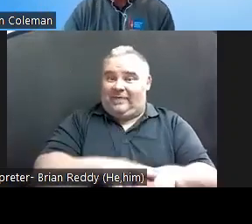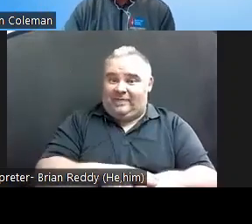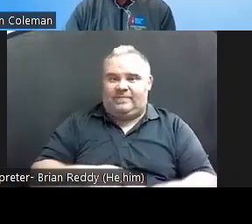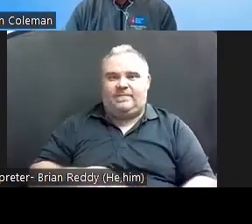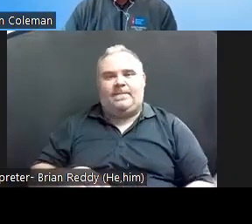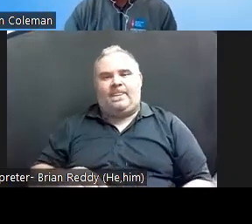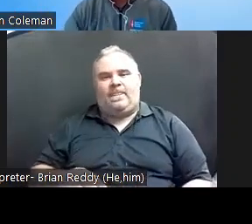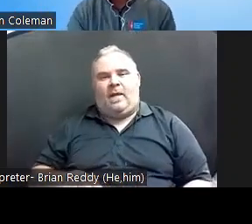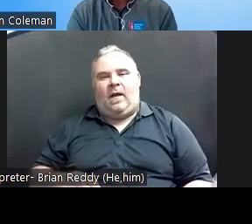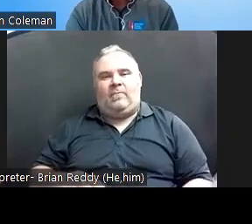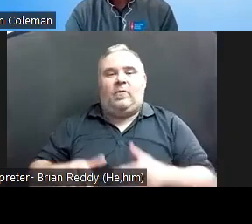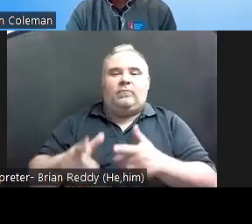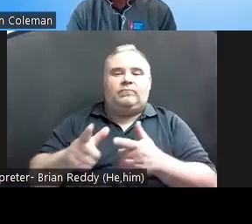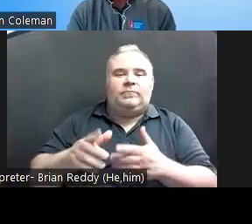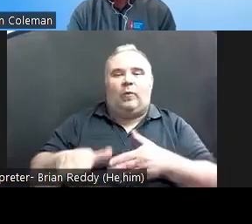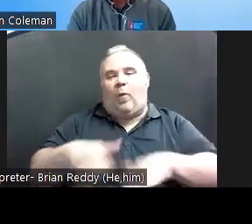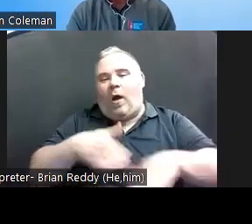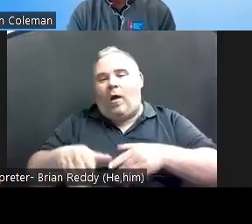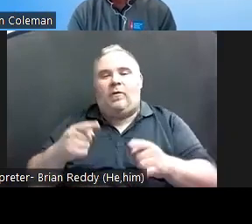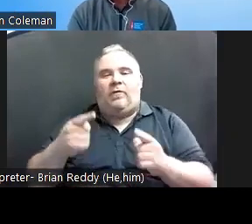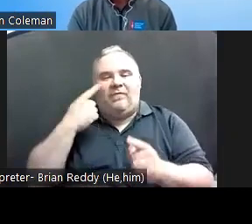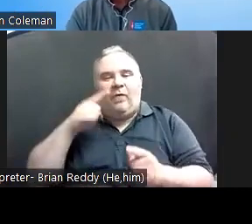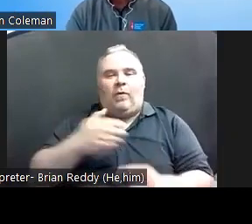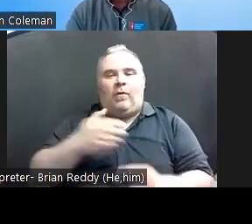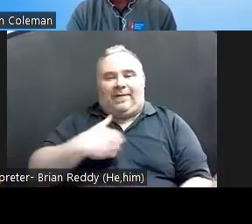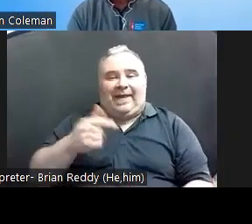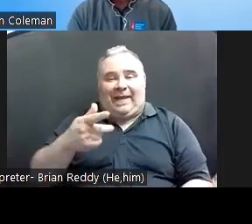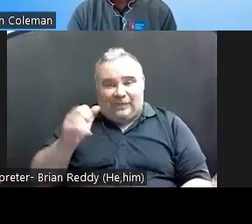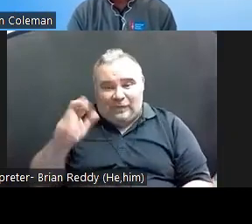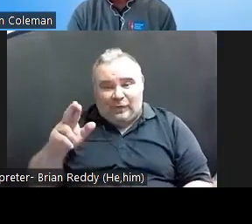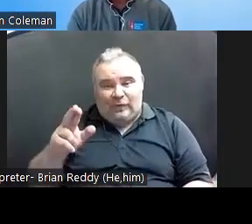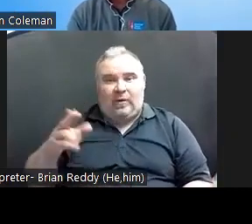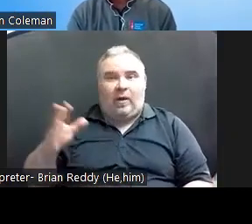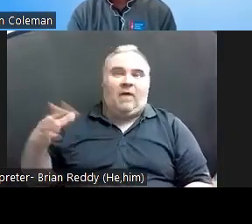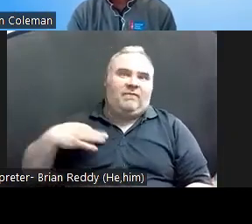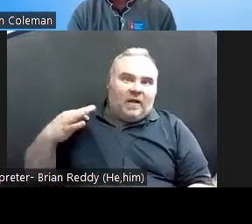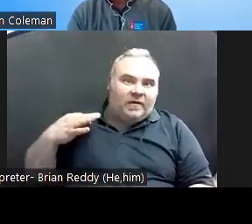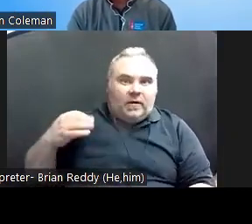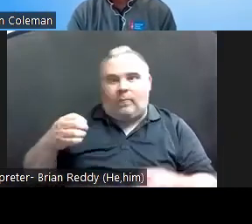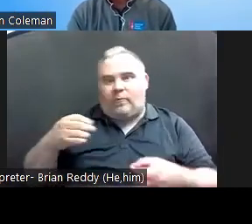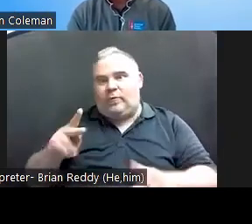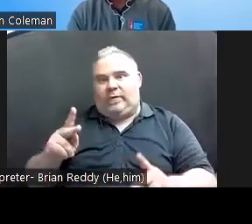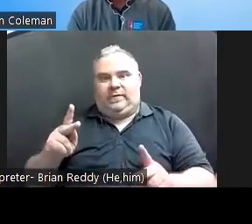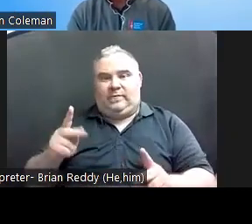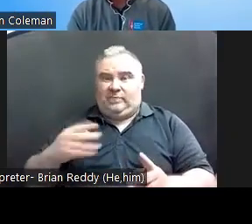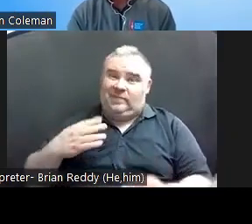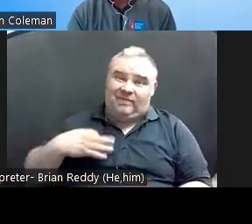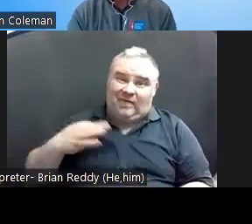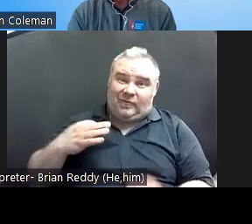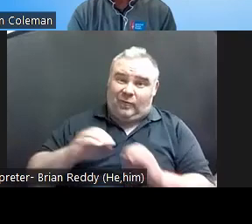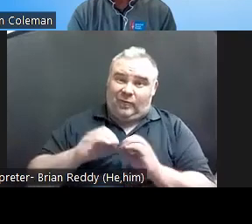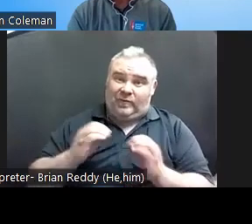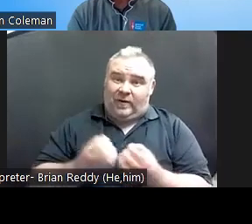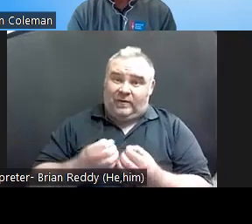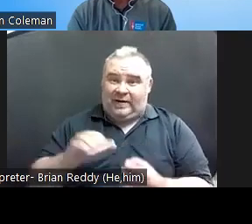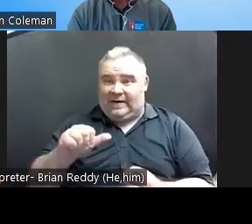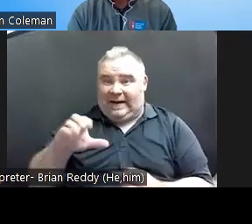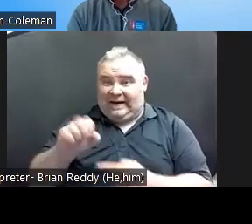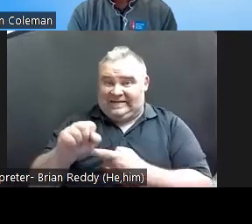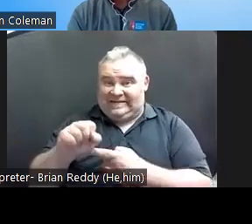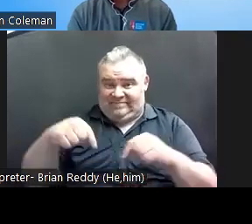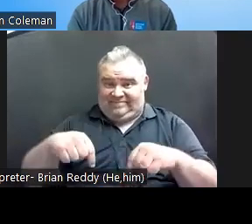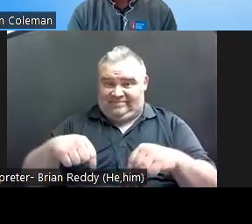October, numerous volunteer opportunities. As a volunteer-driven organization, the American Cancer